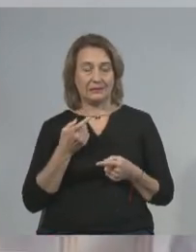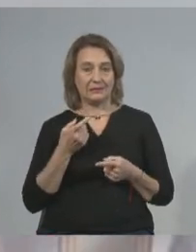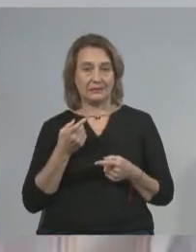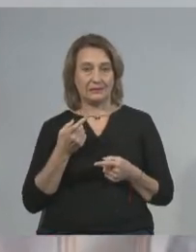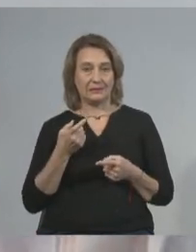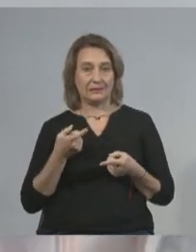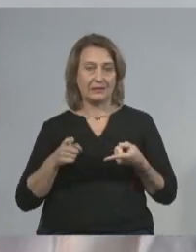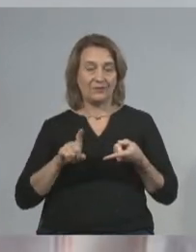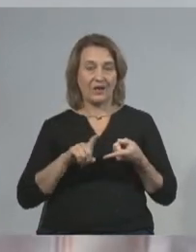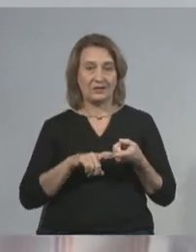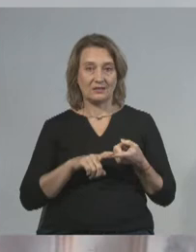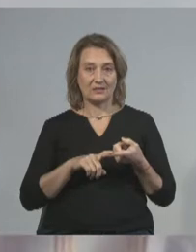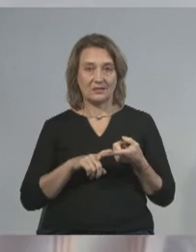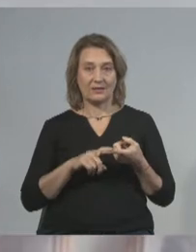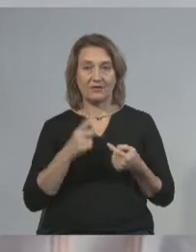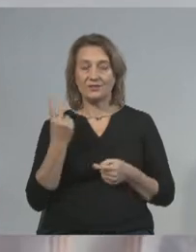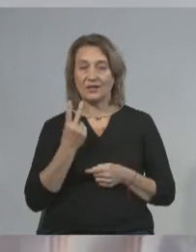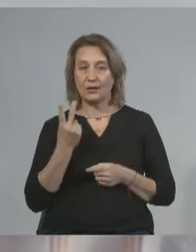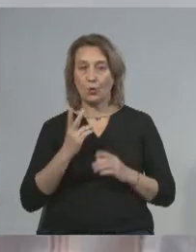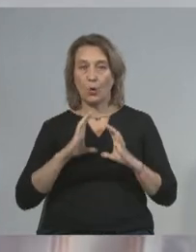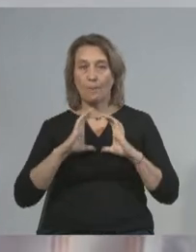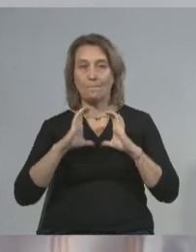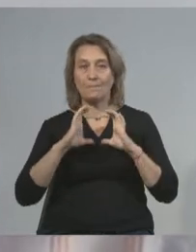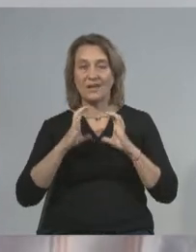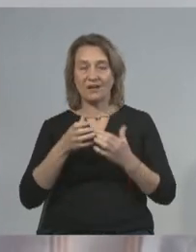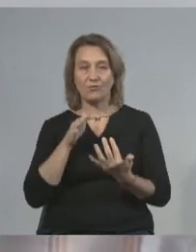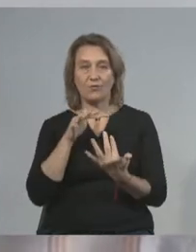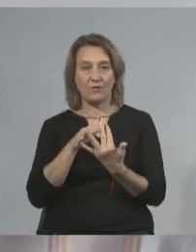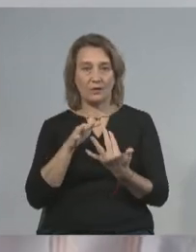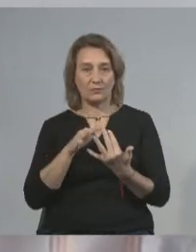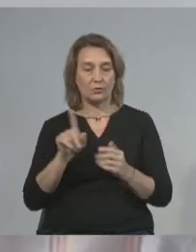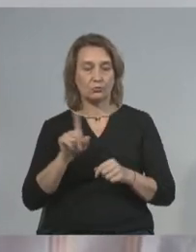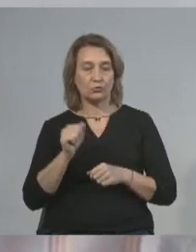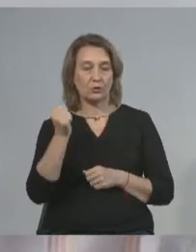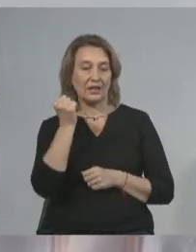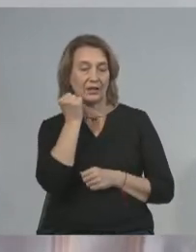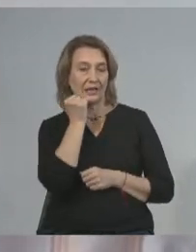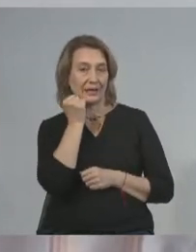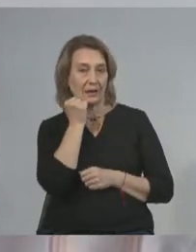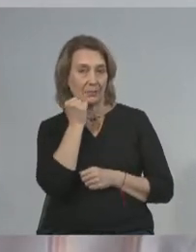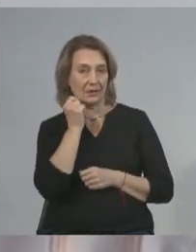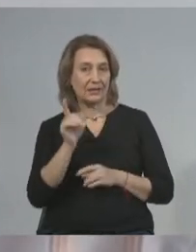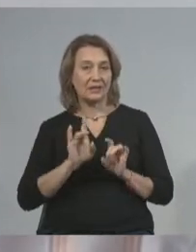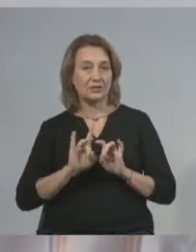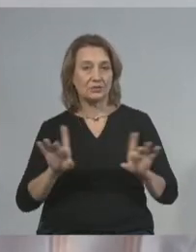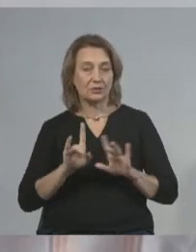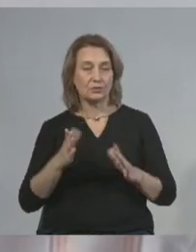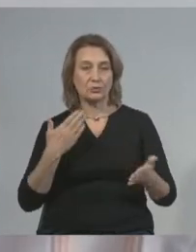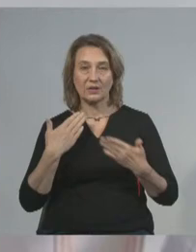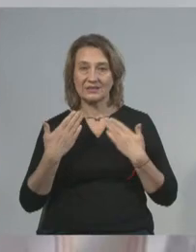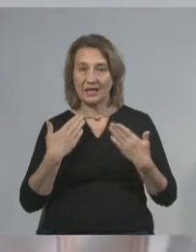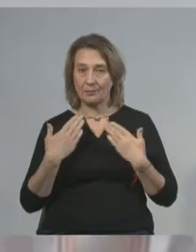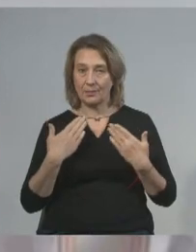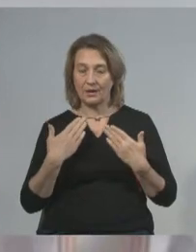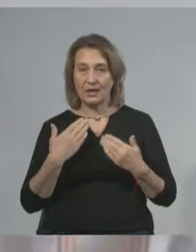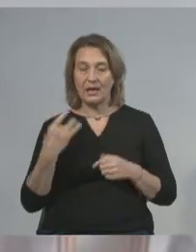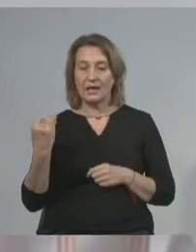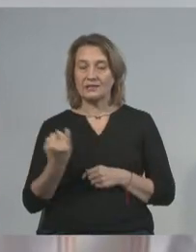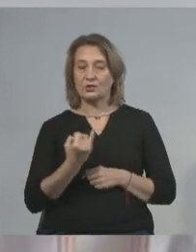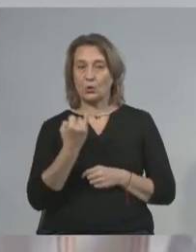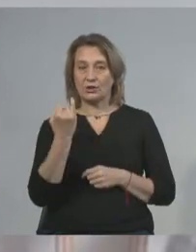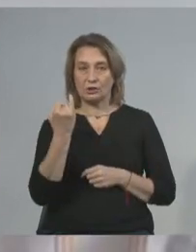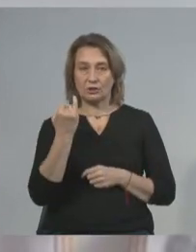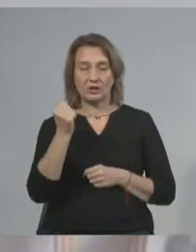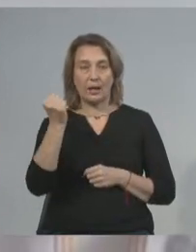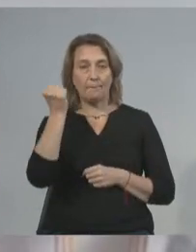know the the anniversary since the second world war and what the kremlin does does the you know instructions on the